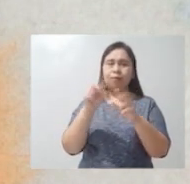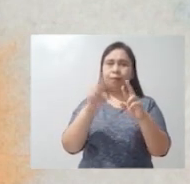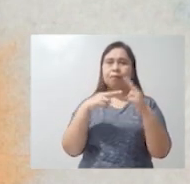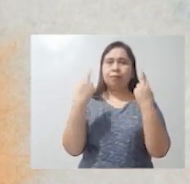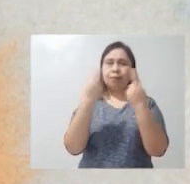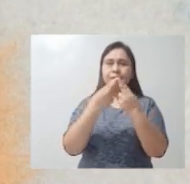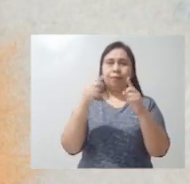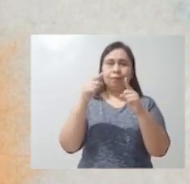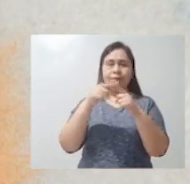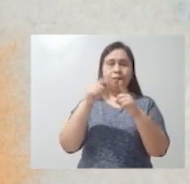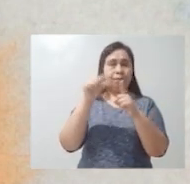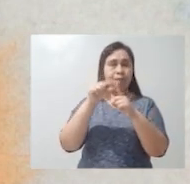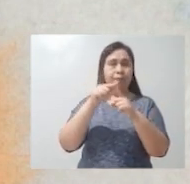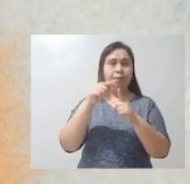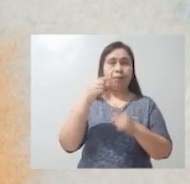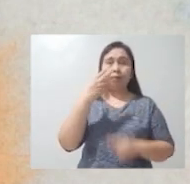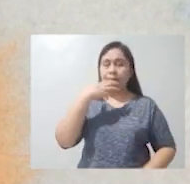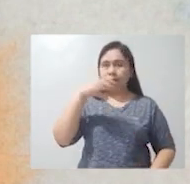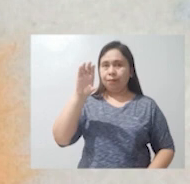word HIT?